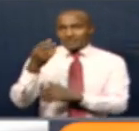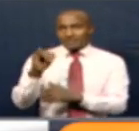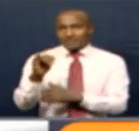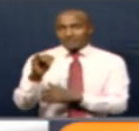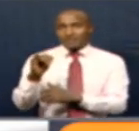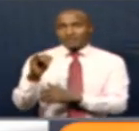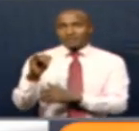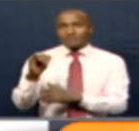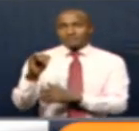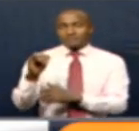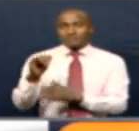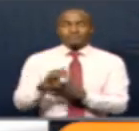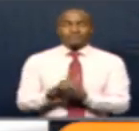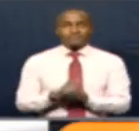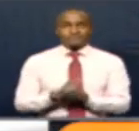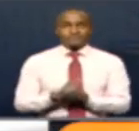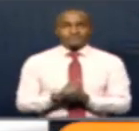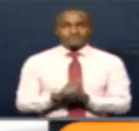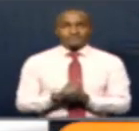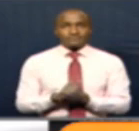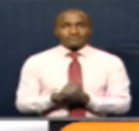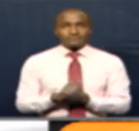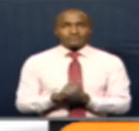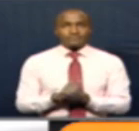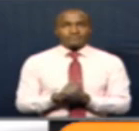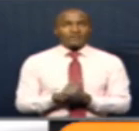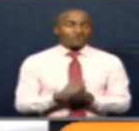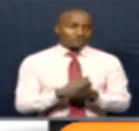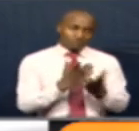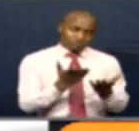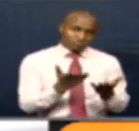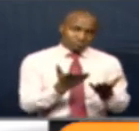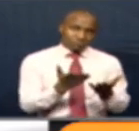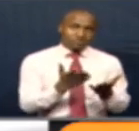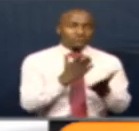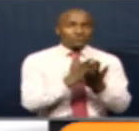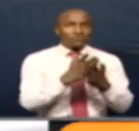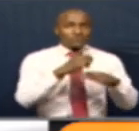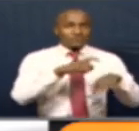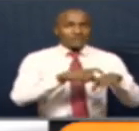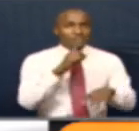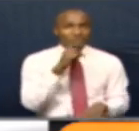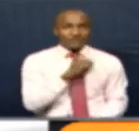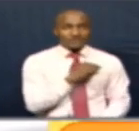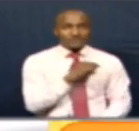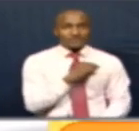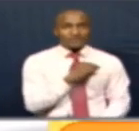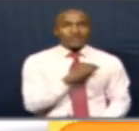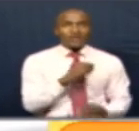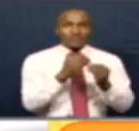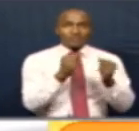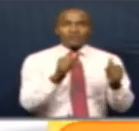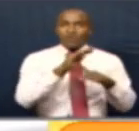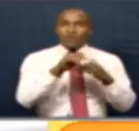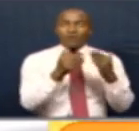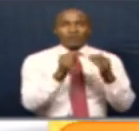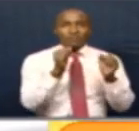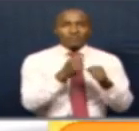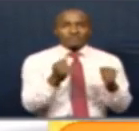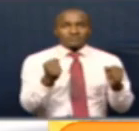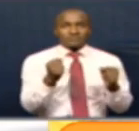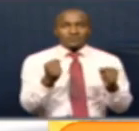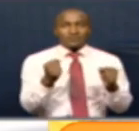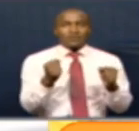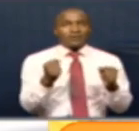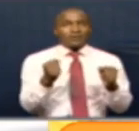the sea. Okay. Gentlemen, it's unfortunate that we are out of time and that we've not been able to tackle public transport and healthcare and many